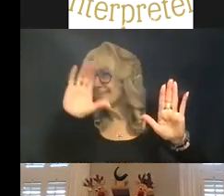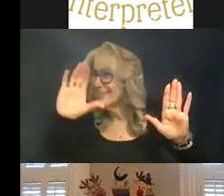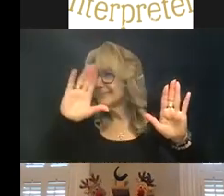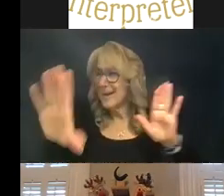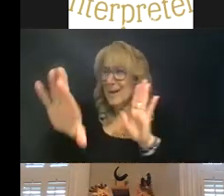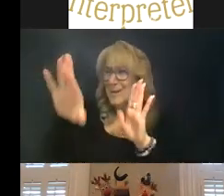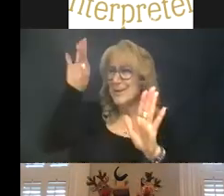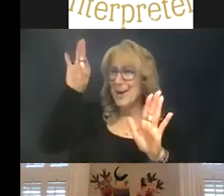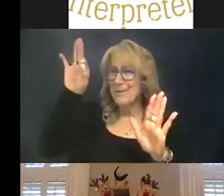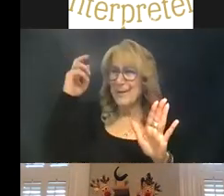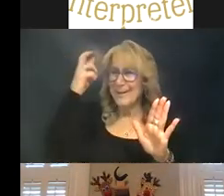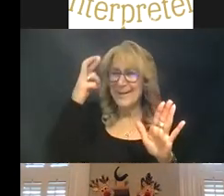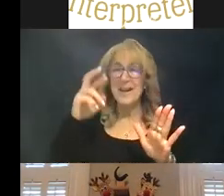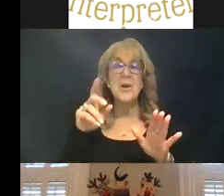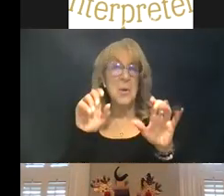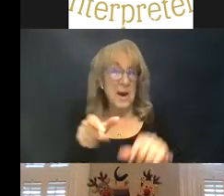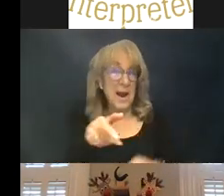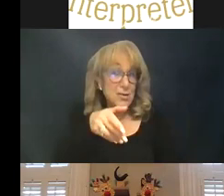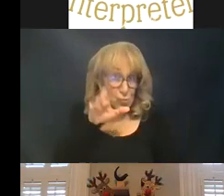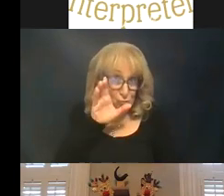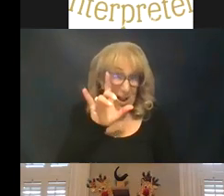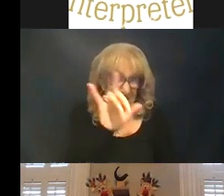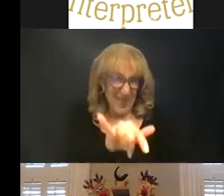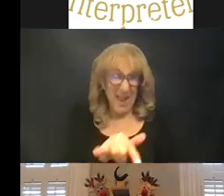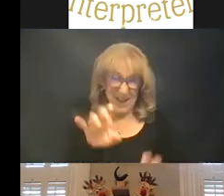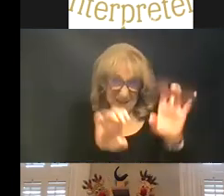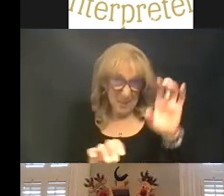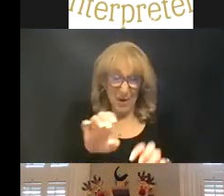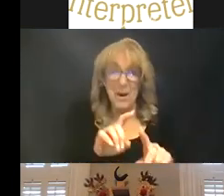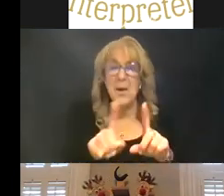drink, but let's do a little more work.